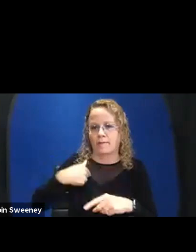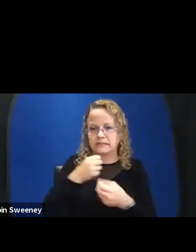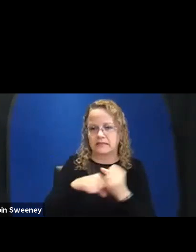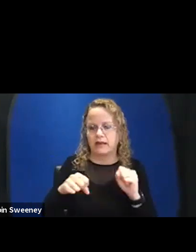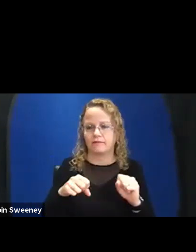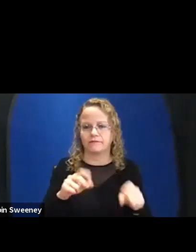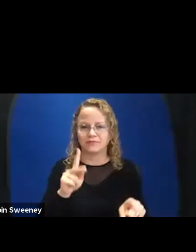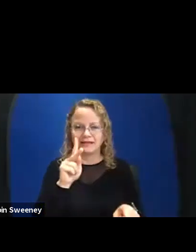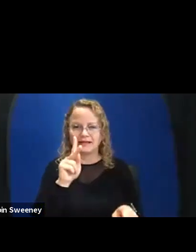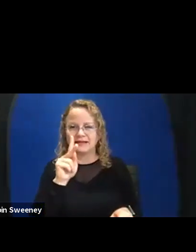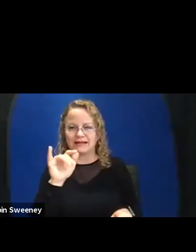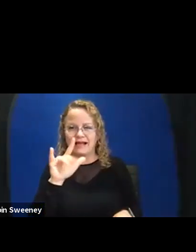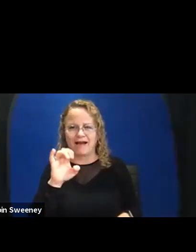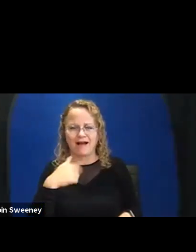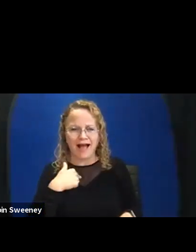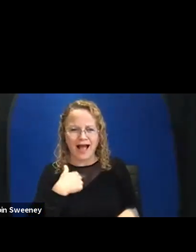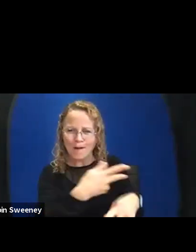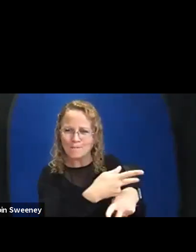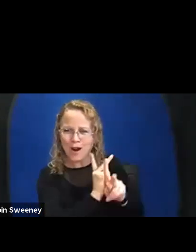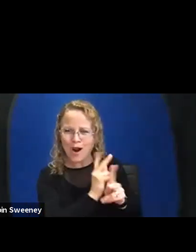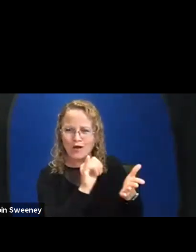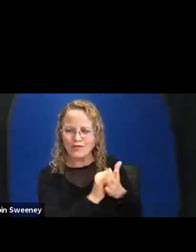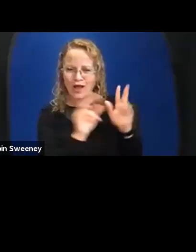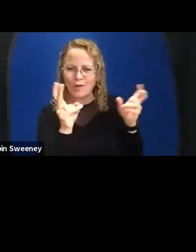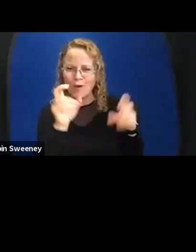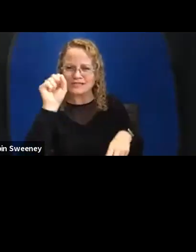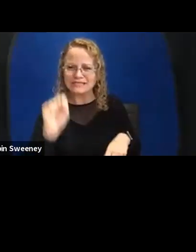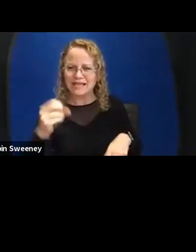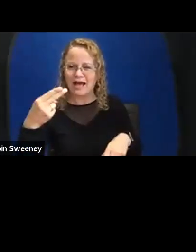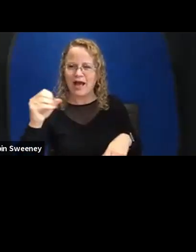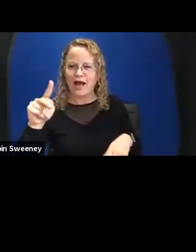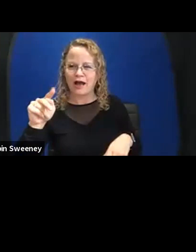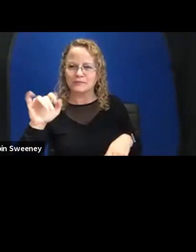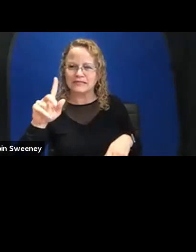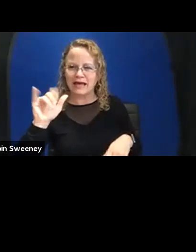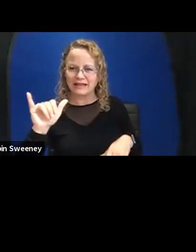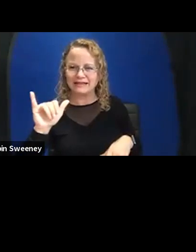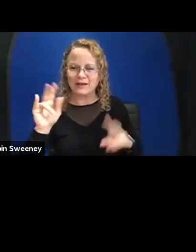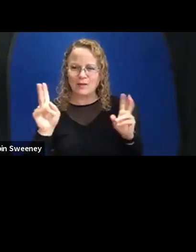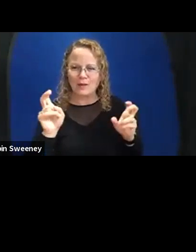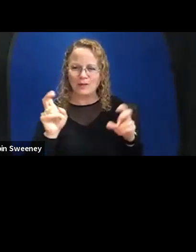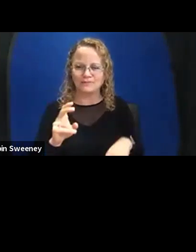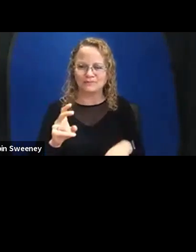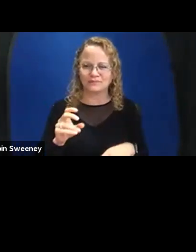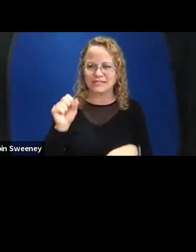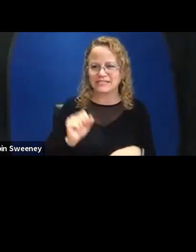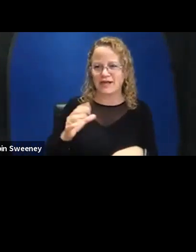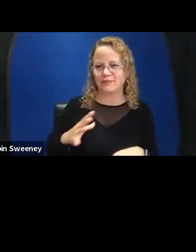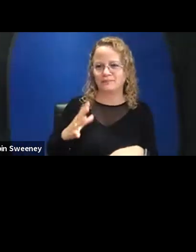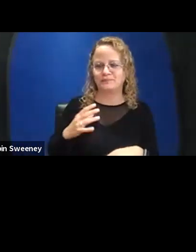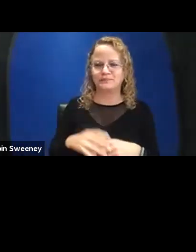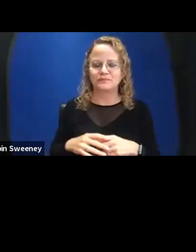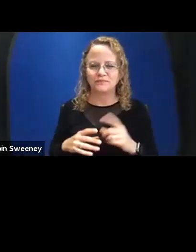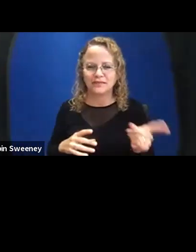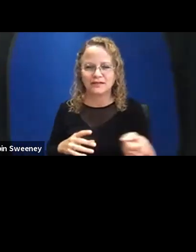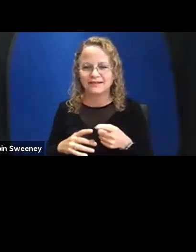I'm totally borrowing that Southern hospitality quote. I've got to use that. That's good. I was It just is